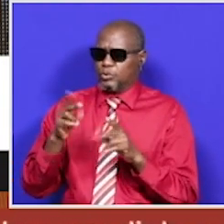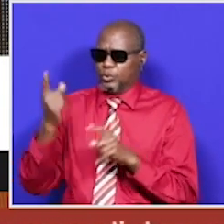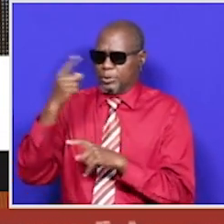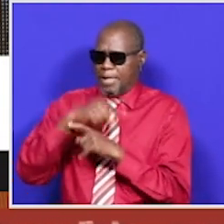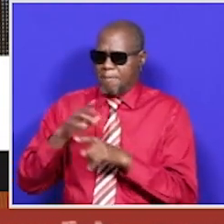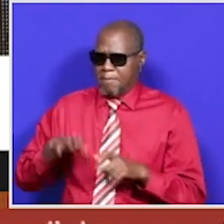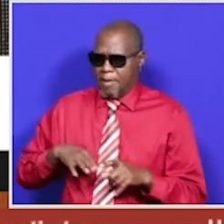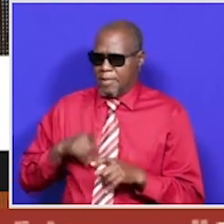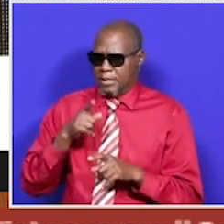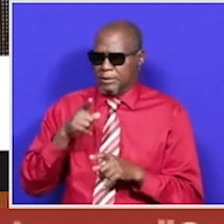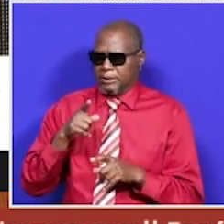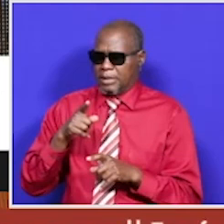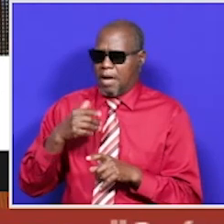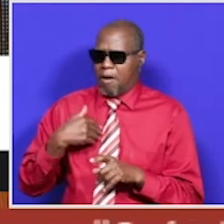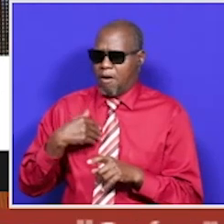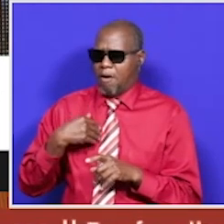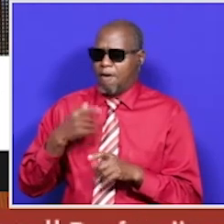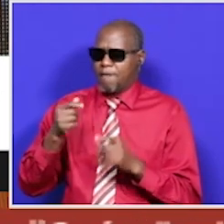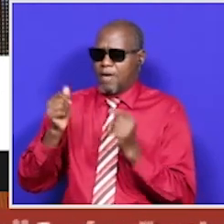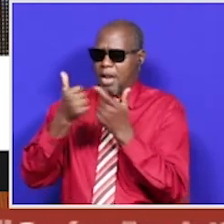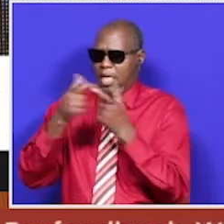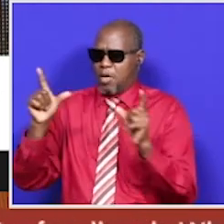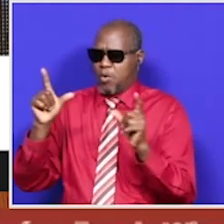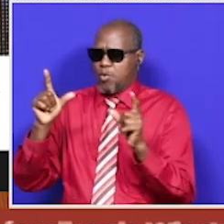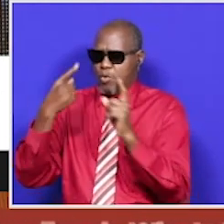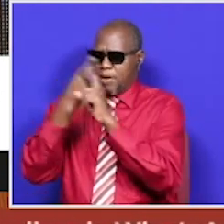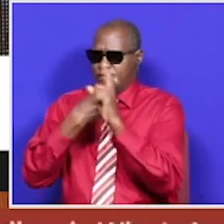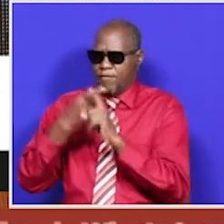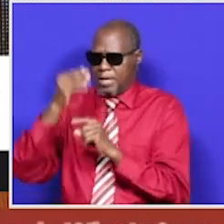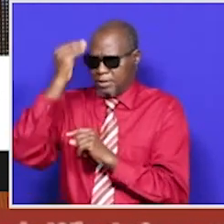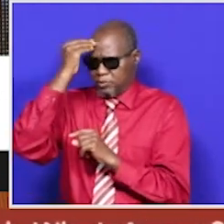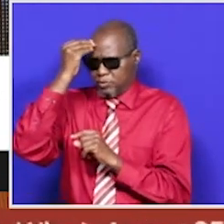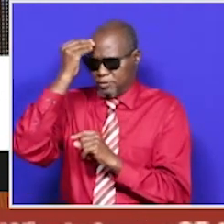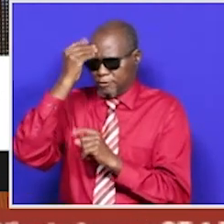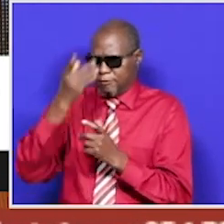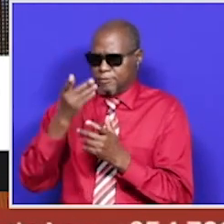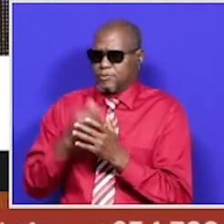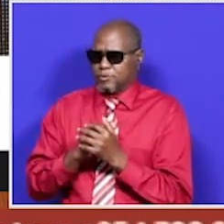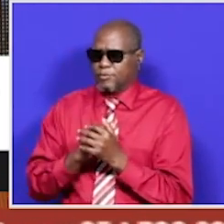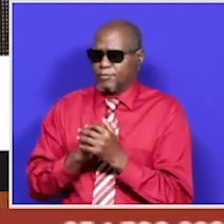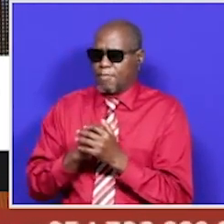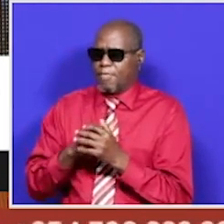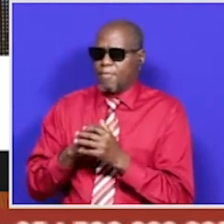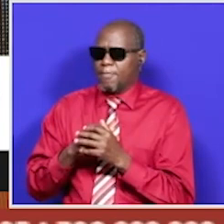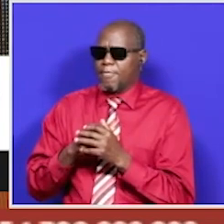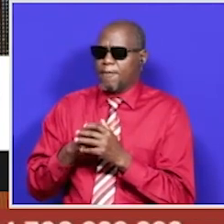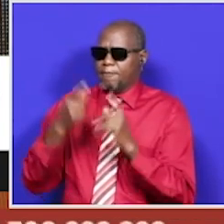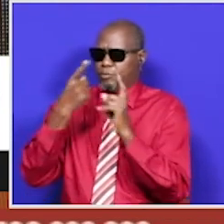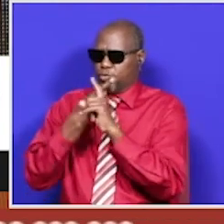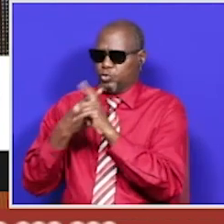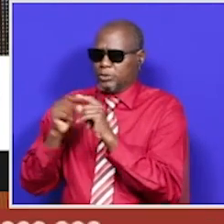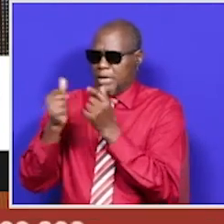is a multilingual education, a pillar of learning and intergenerational learning. Multilingual and